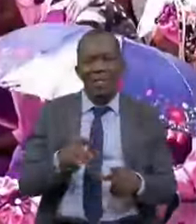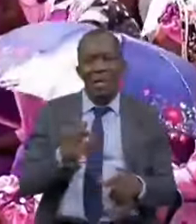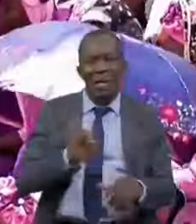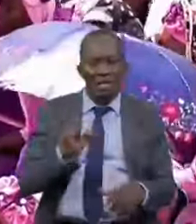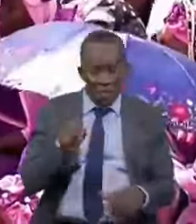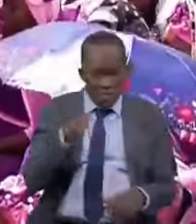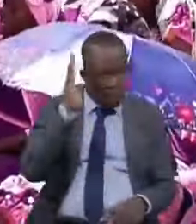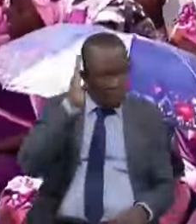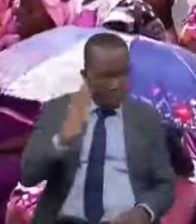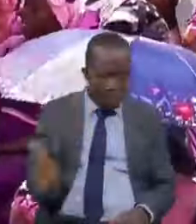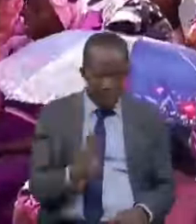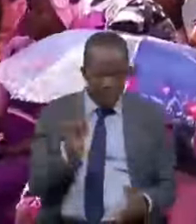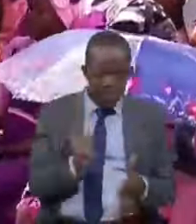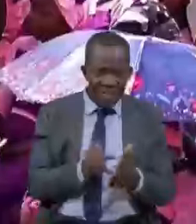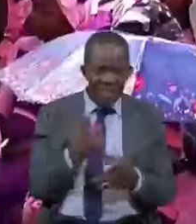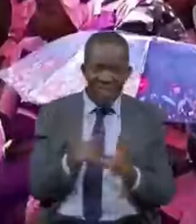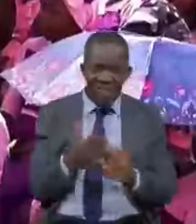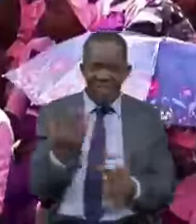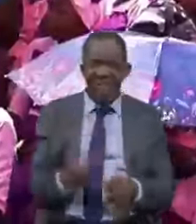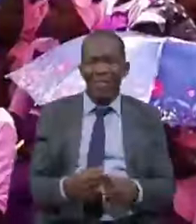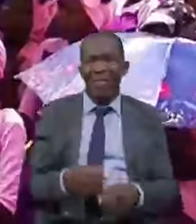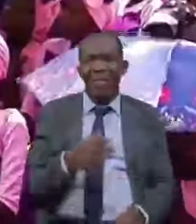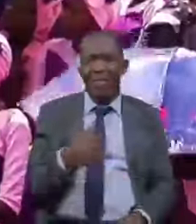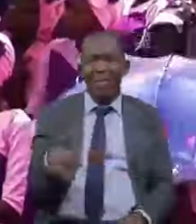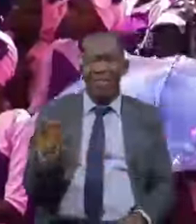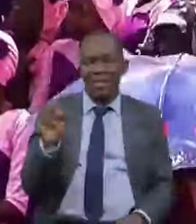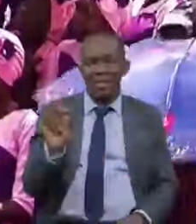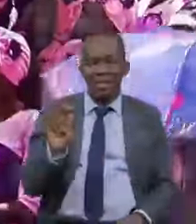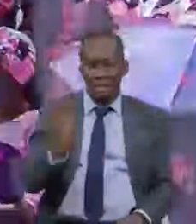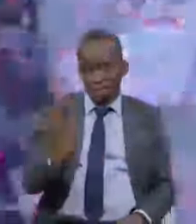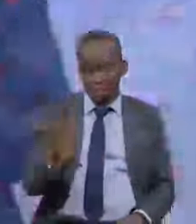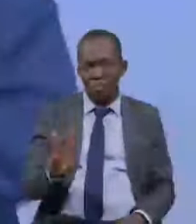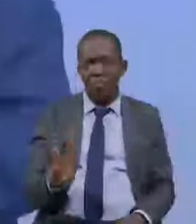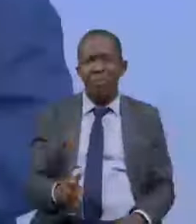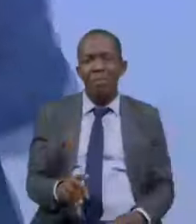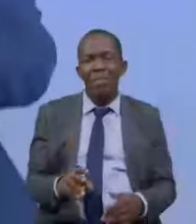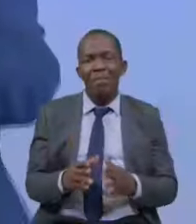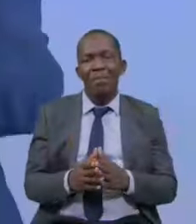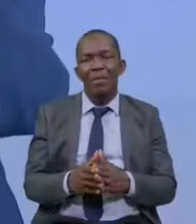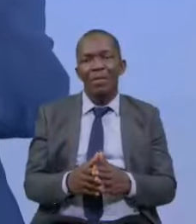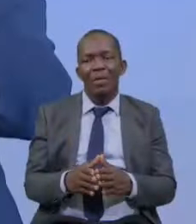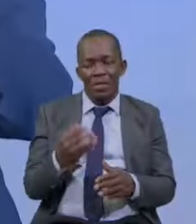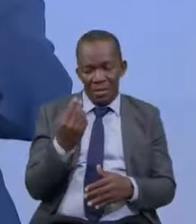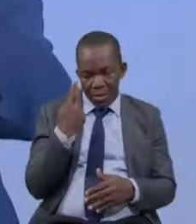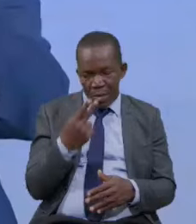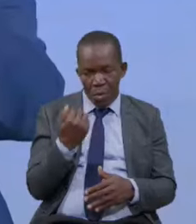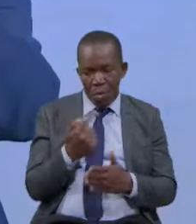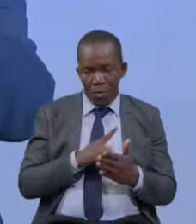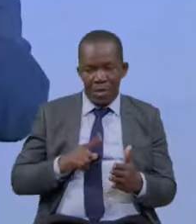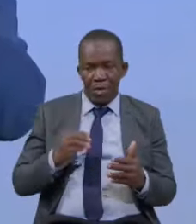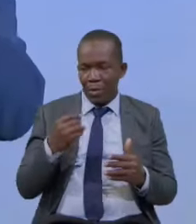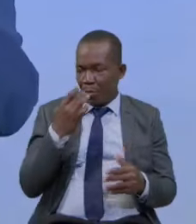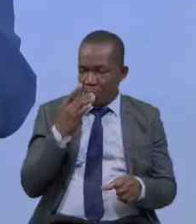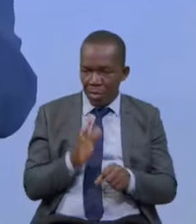2 there. In verse 2 there, look at what the Lord is telling us. In verse 2 it says,